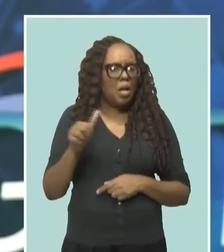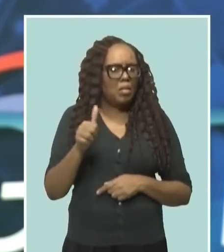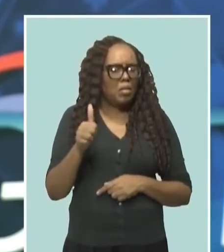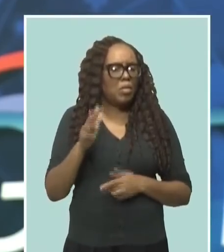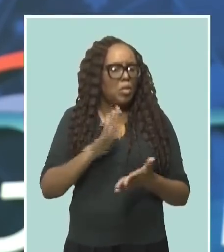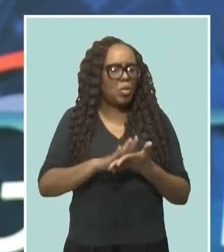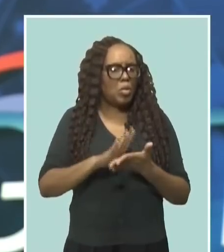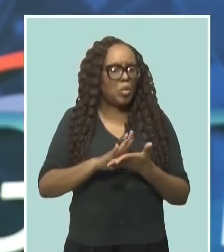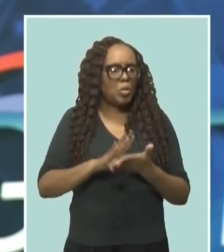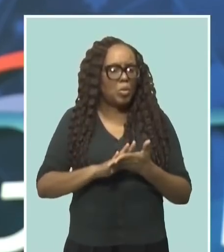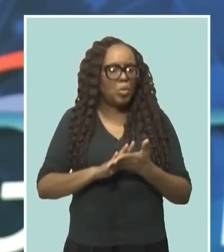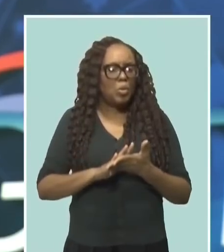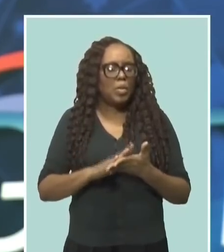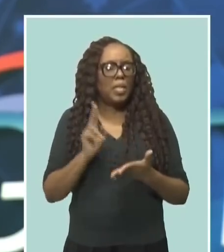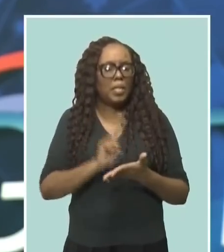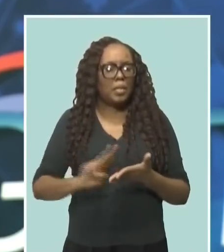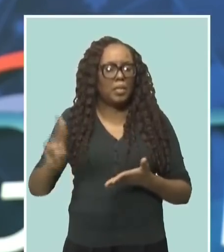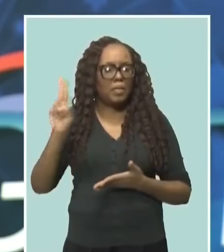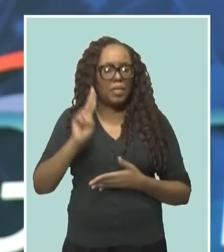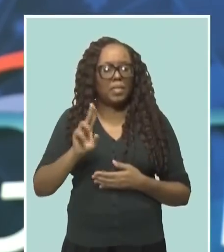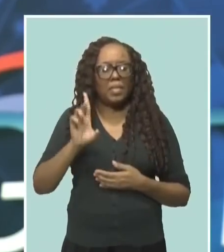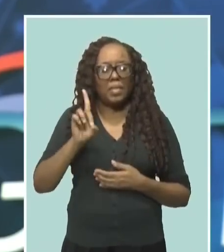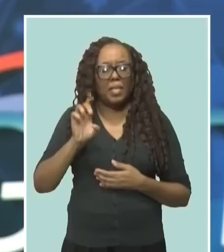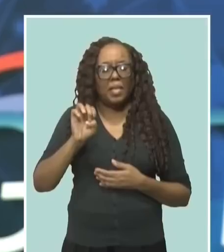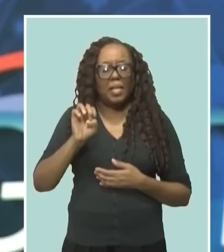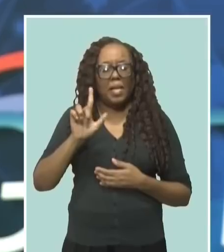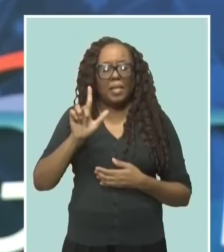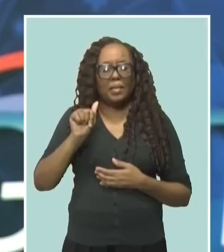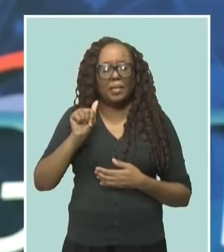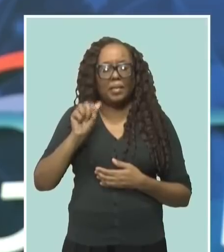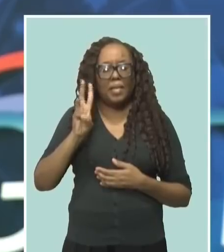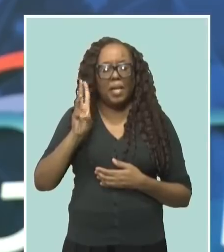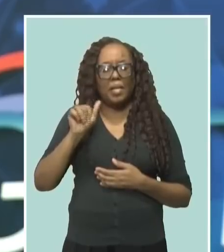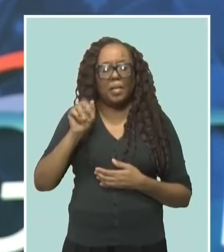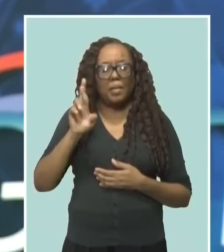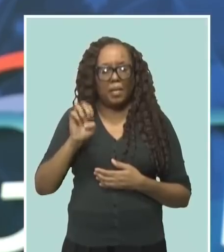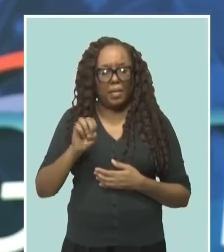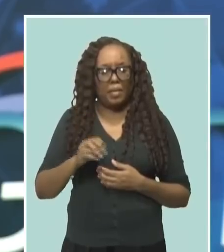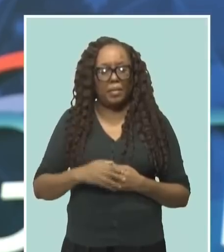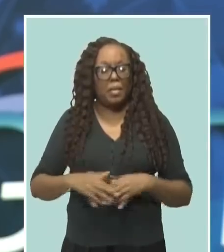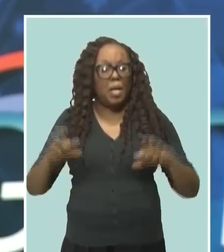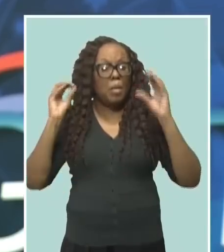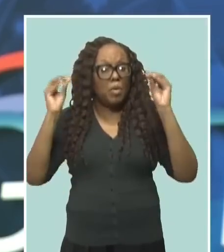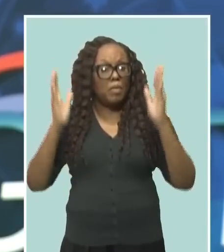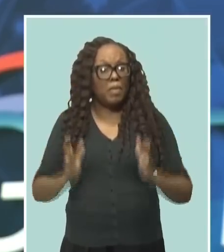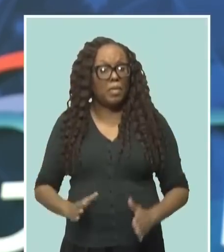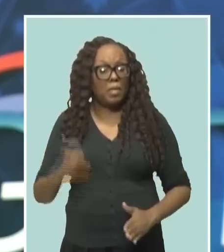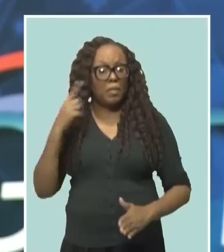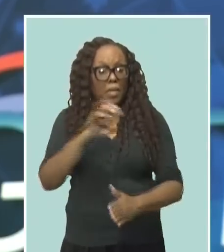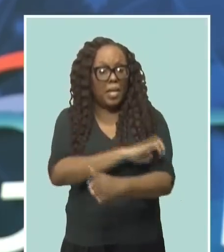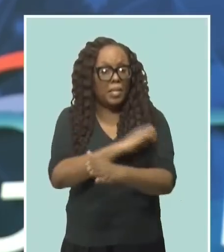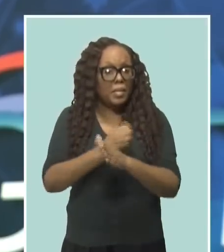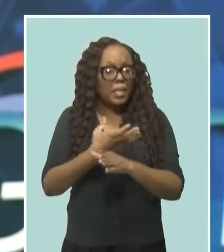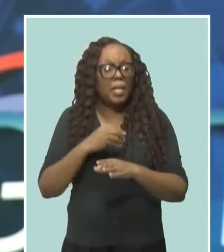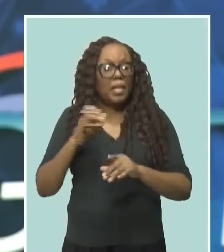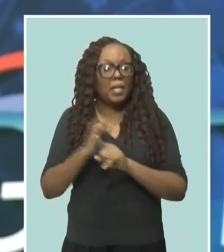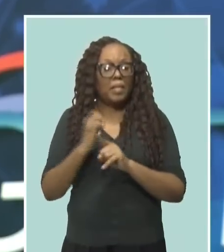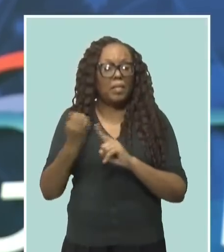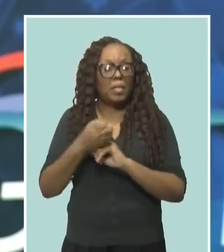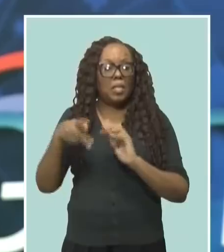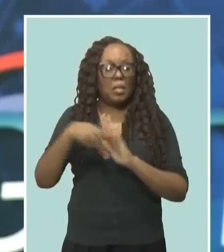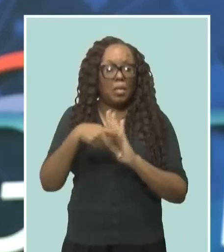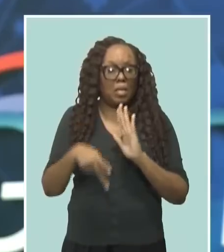Jr. School of Public Policy and Administration at the University of Delaware. Professor of Energy and Environmental Policy